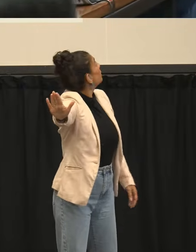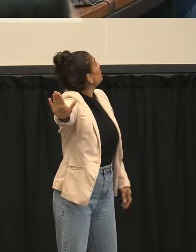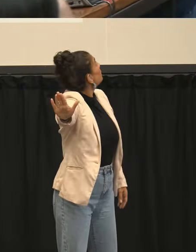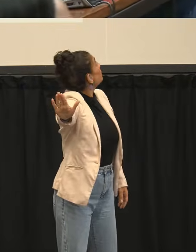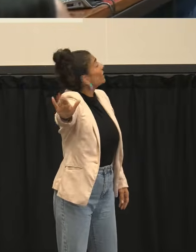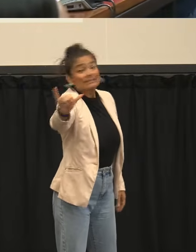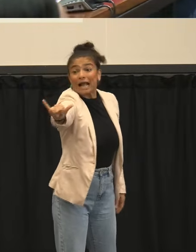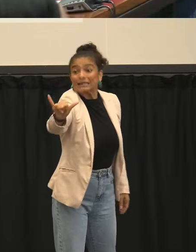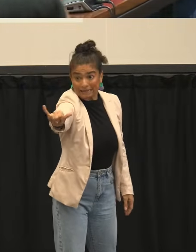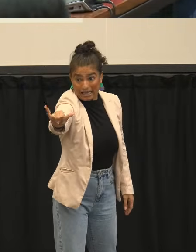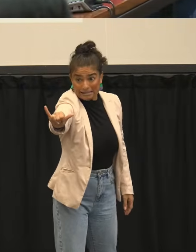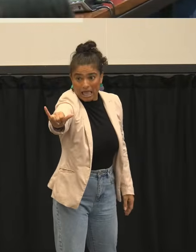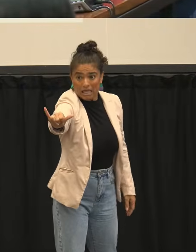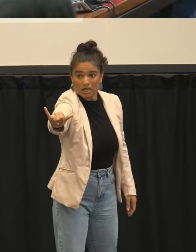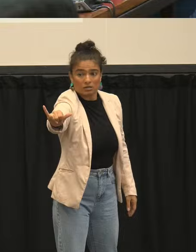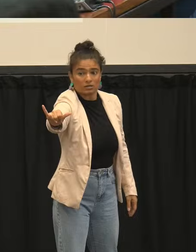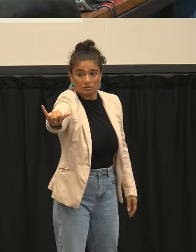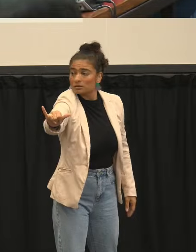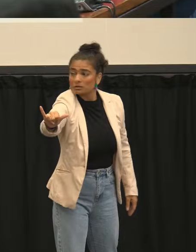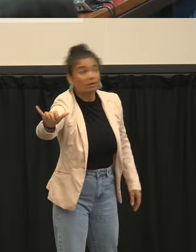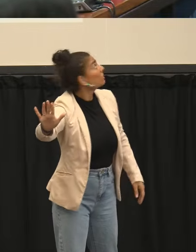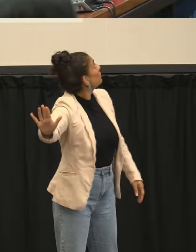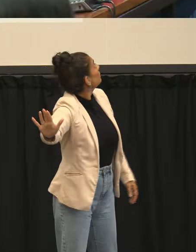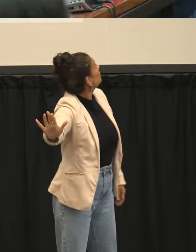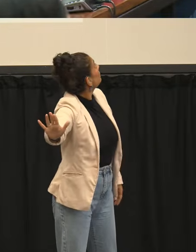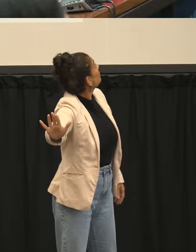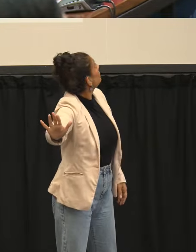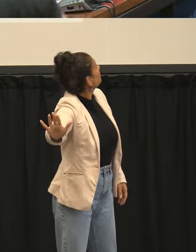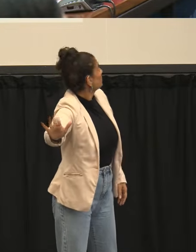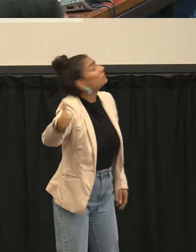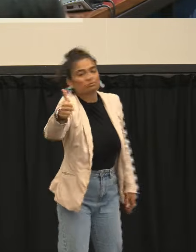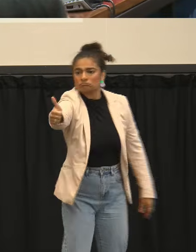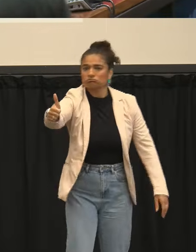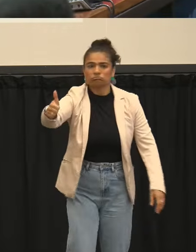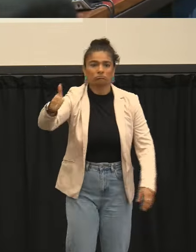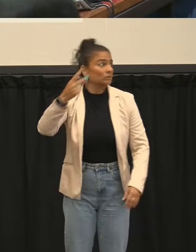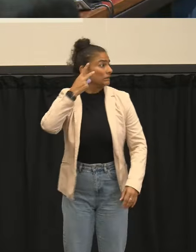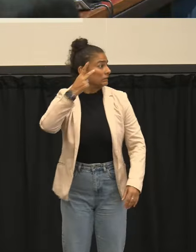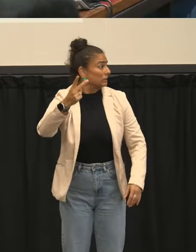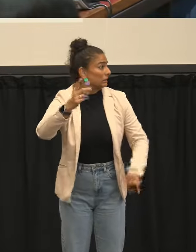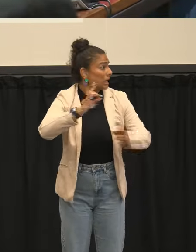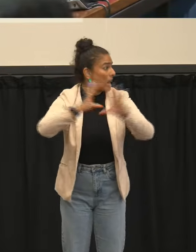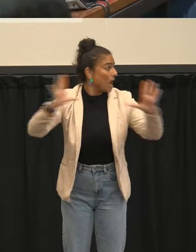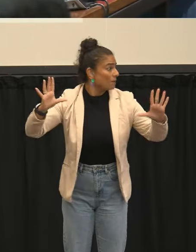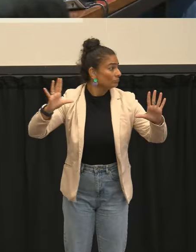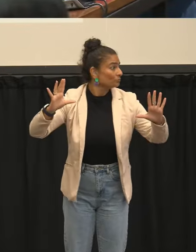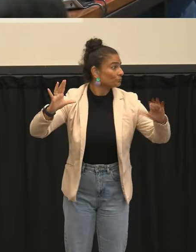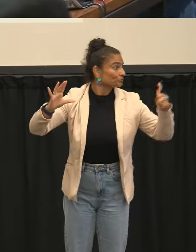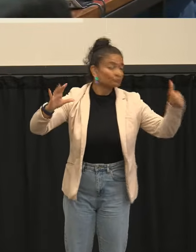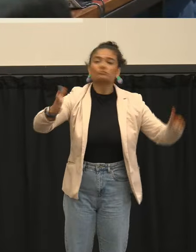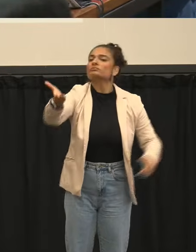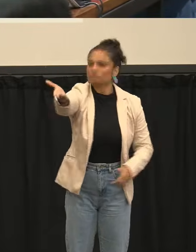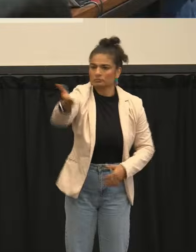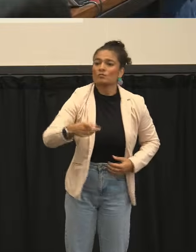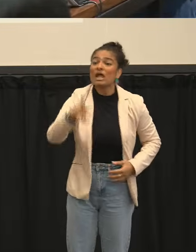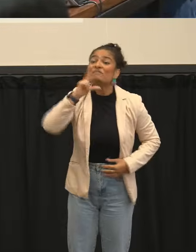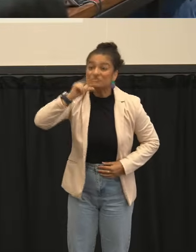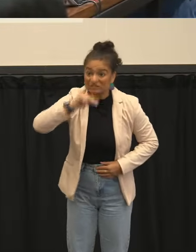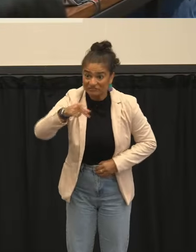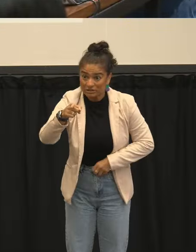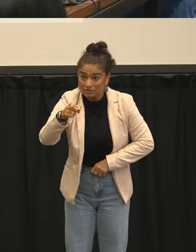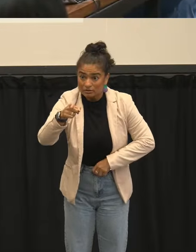question can be presented. Let's just give a moment. The camera is ready. Please make use of